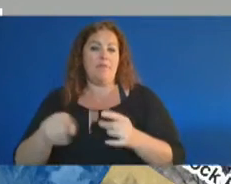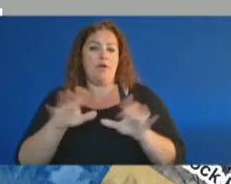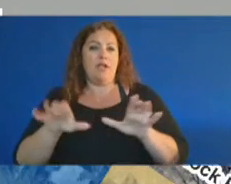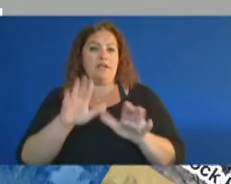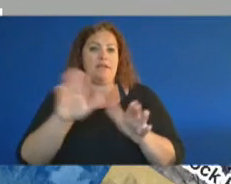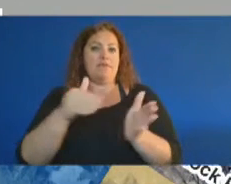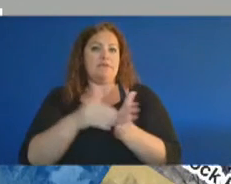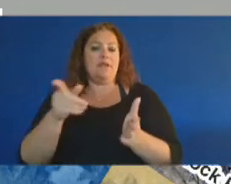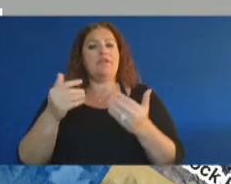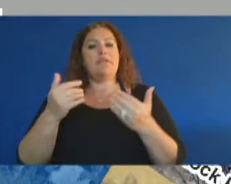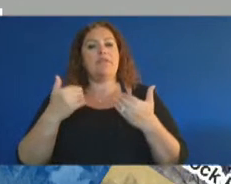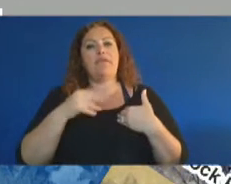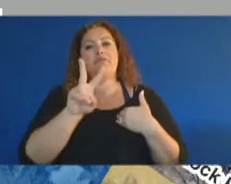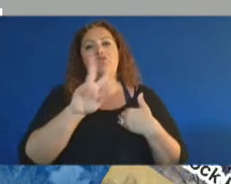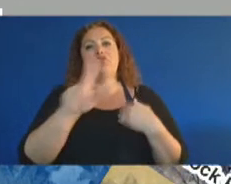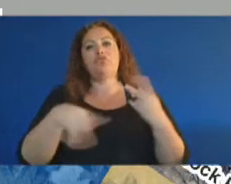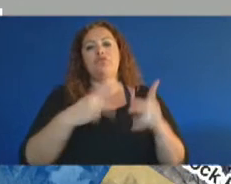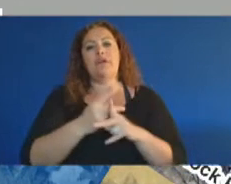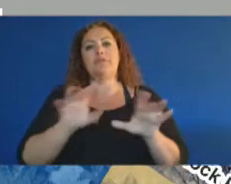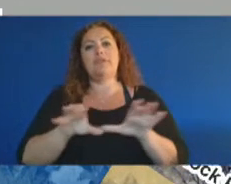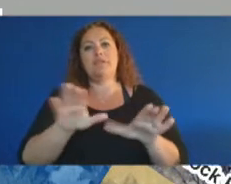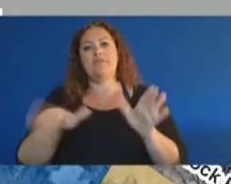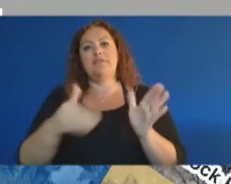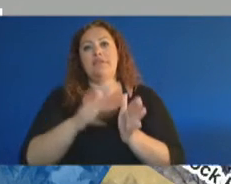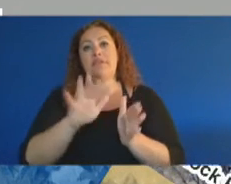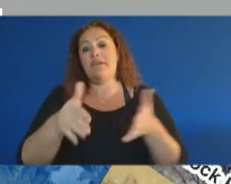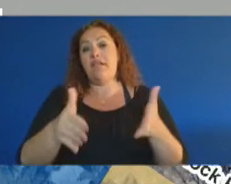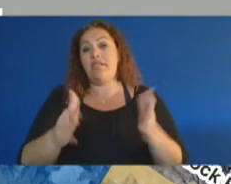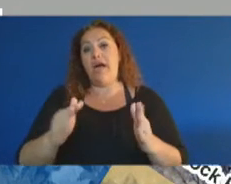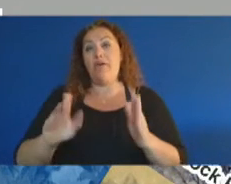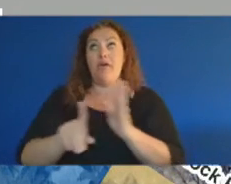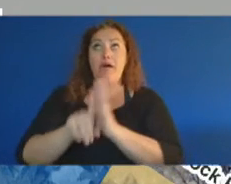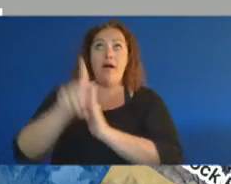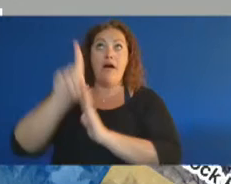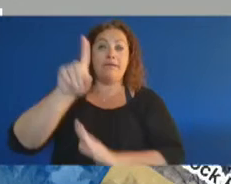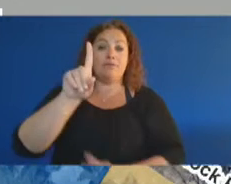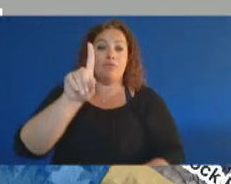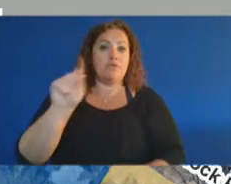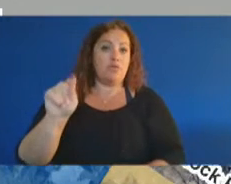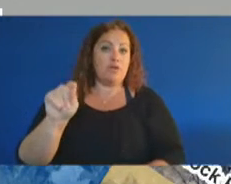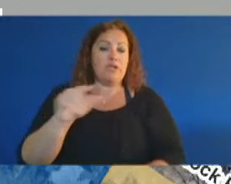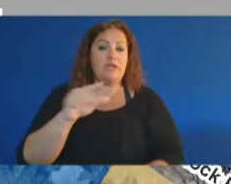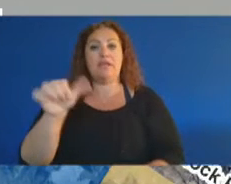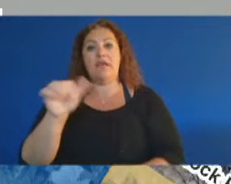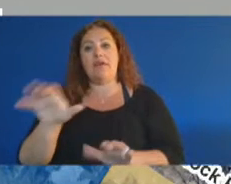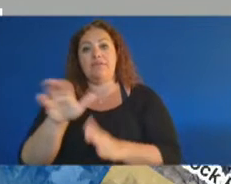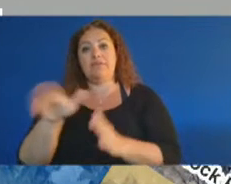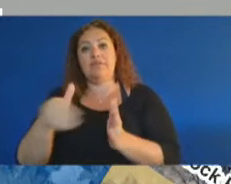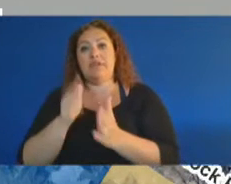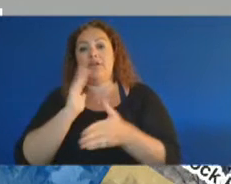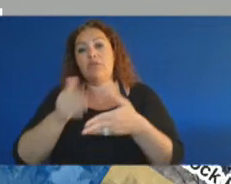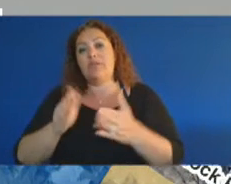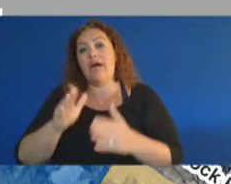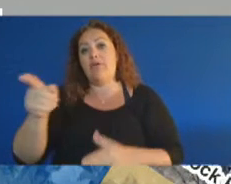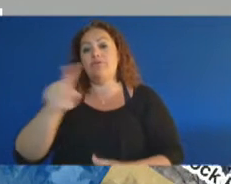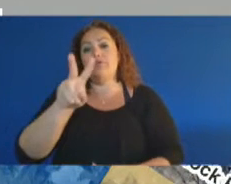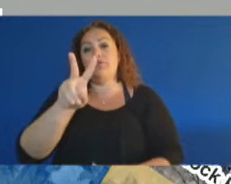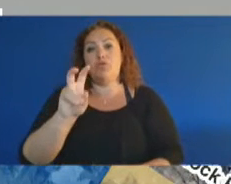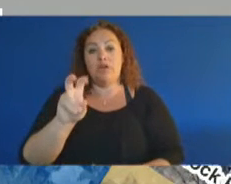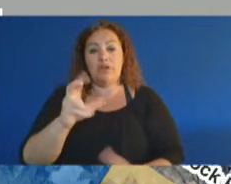two types of activity centers that allow Heights to go up to 120 and then another Activity Center that would allow it up to 200